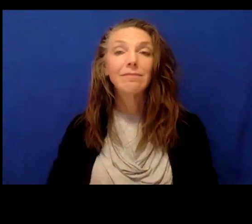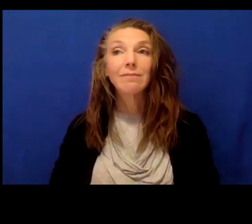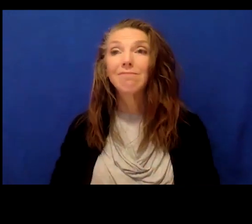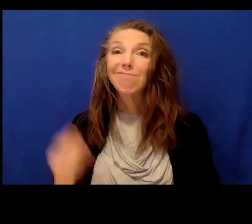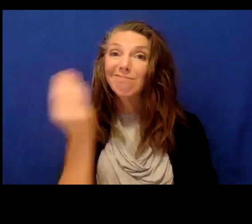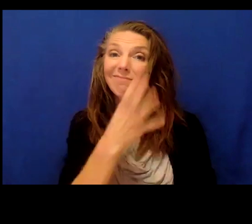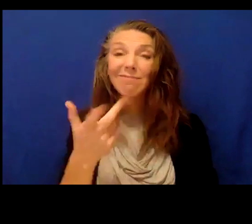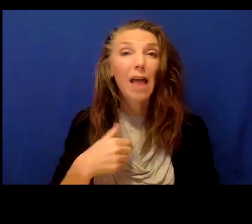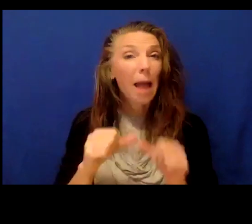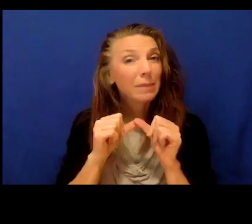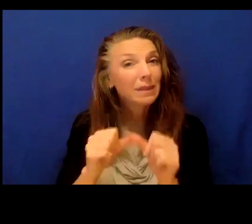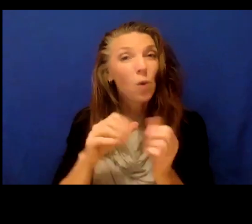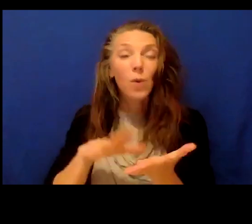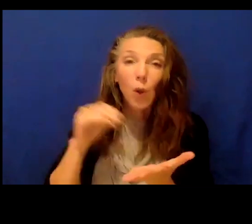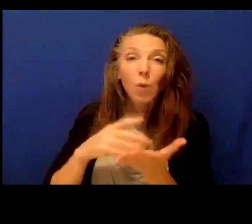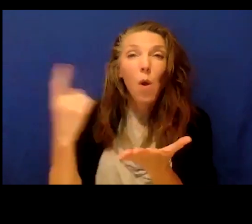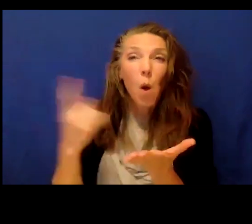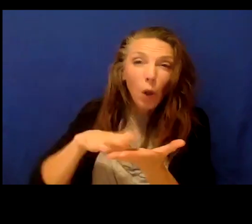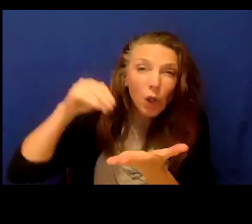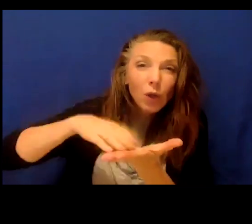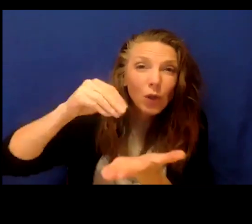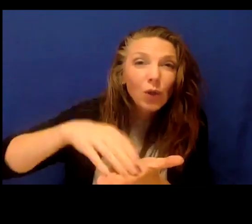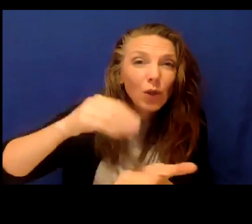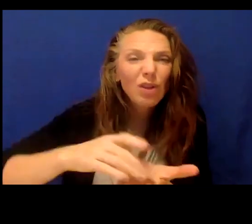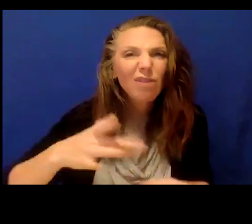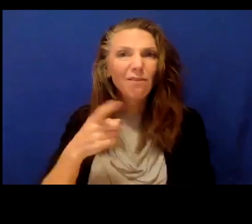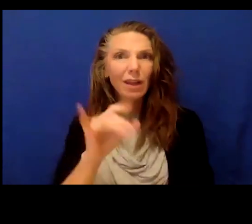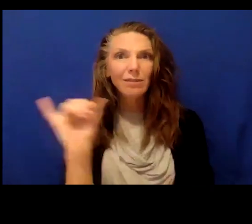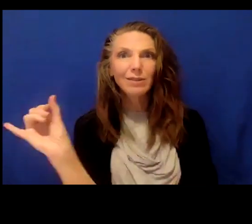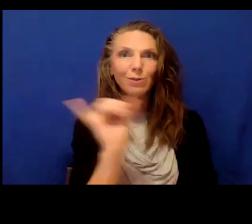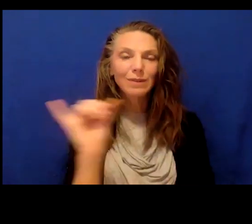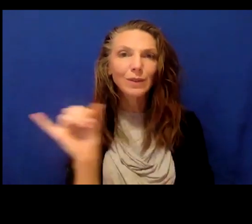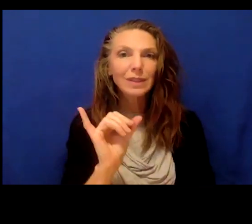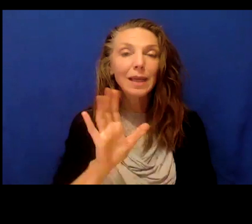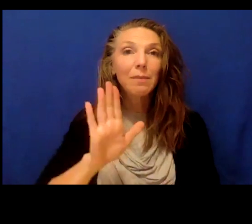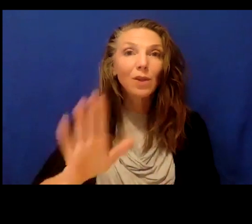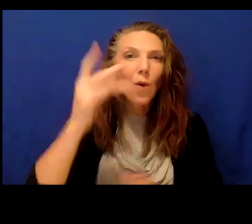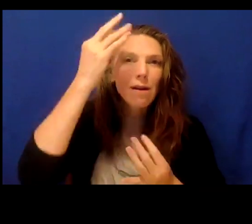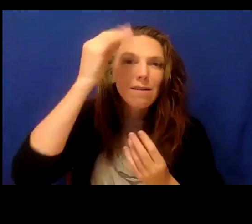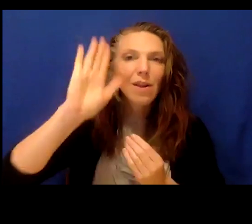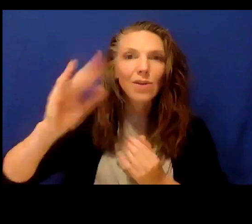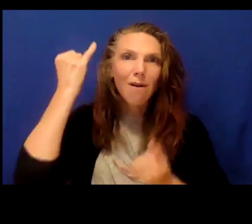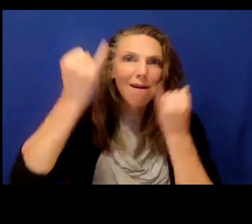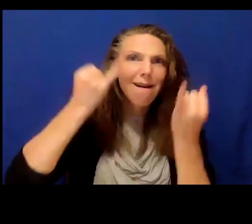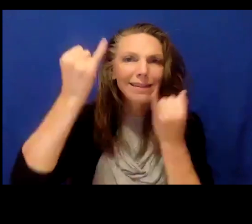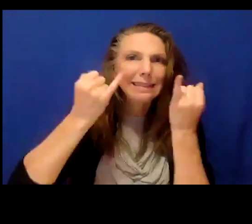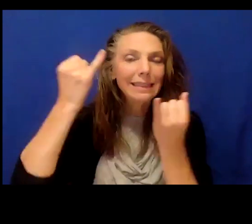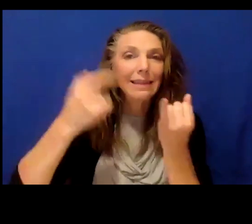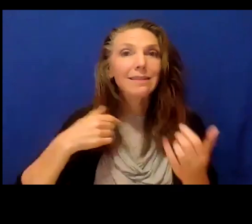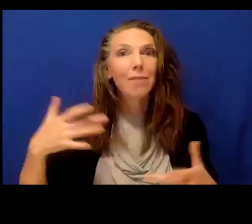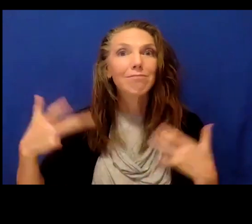learner. I believe that you are too. I am excited to read all of your thoughts and to learn and grow with you throughout